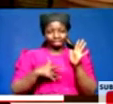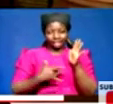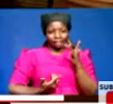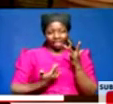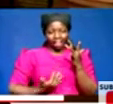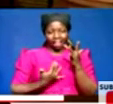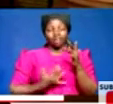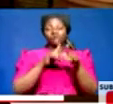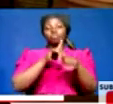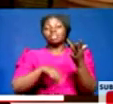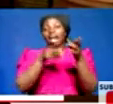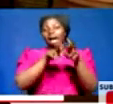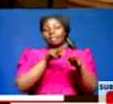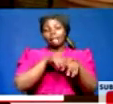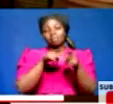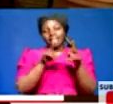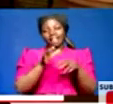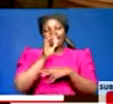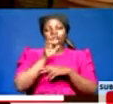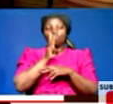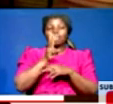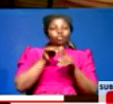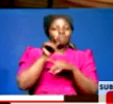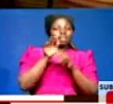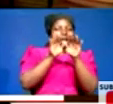start drinking water from a clay pot, you find that that problem